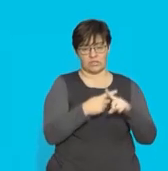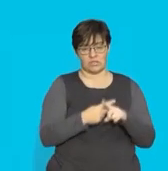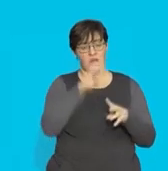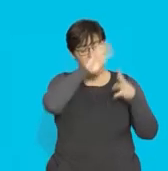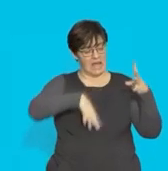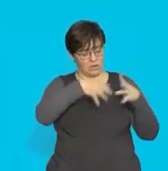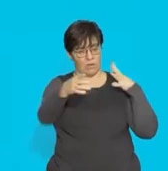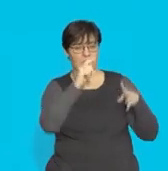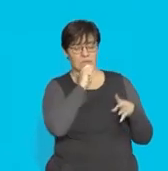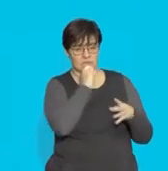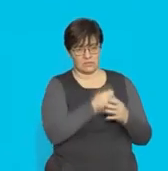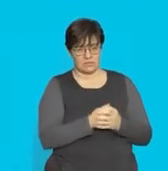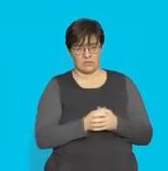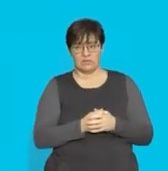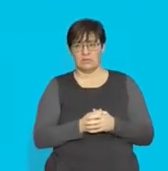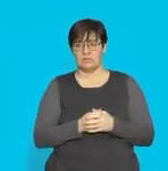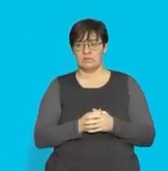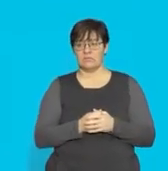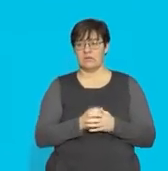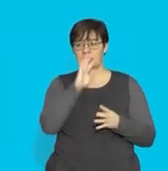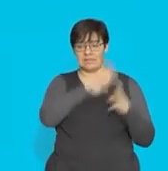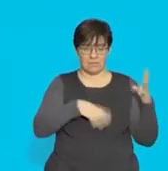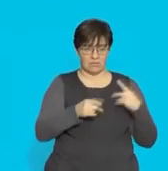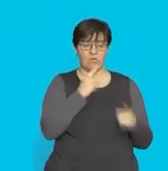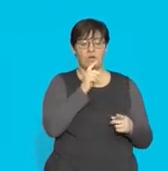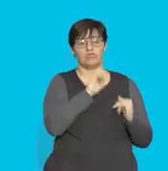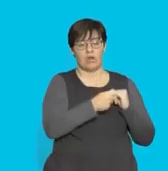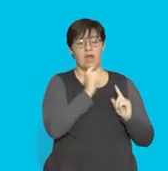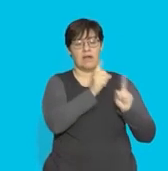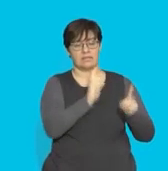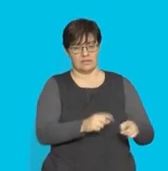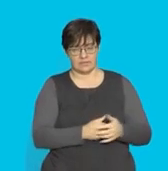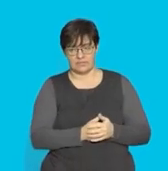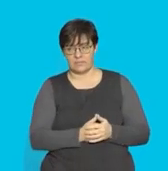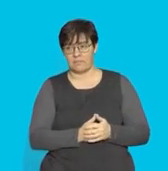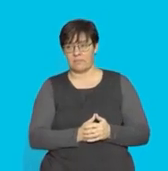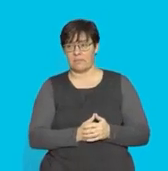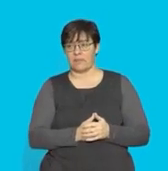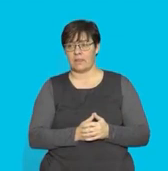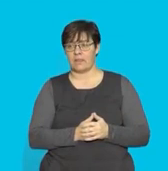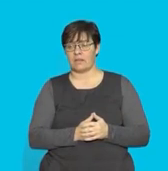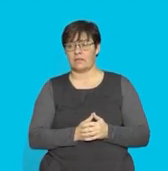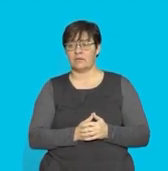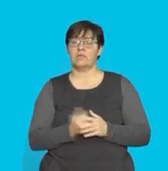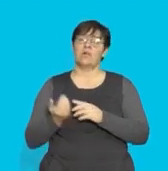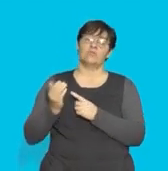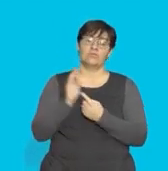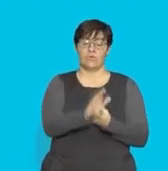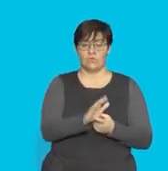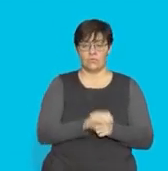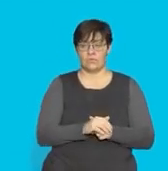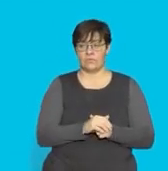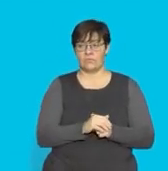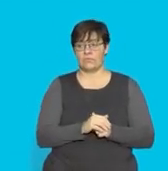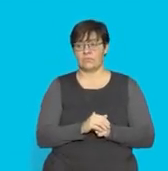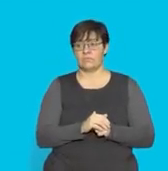genetic cross using a genetic diagram. Let's refer back to our template and let's try and unpack that. So again, I'm going to very